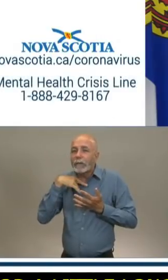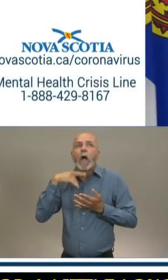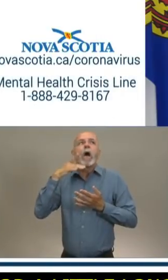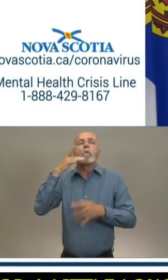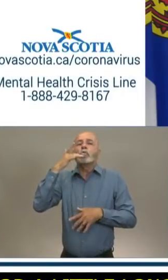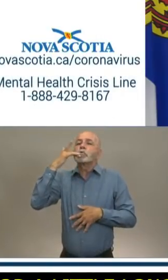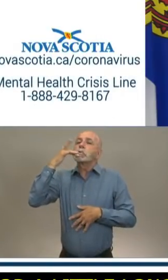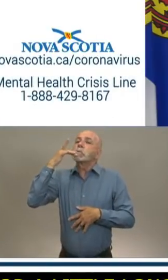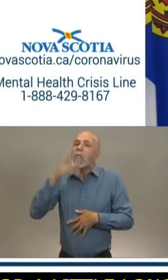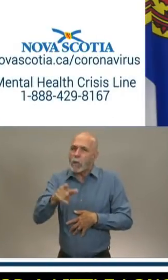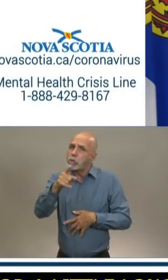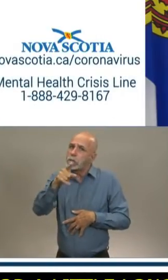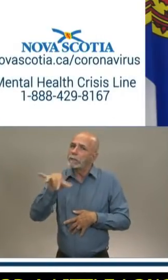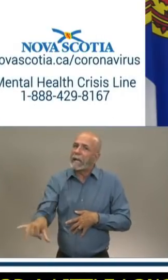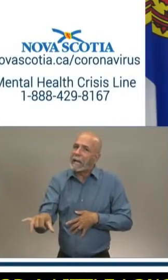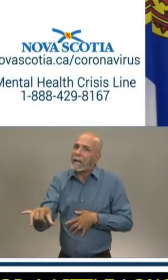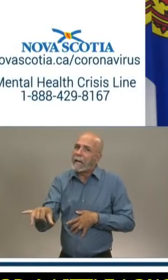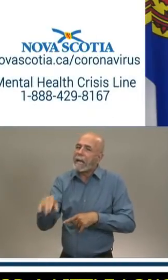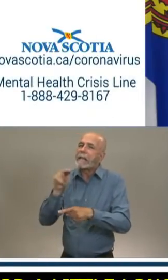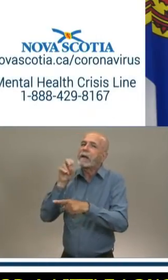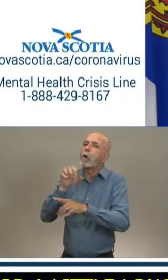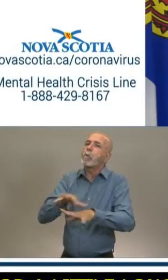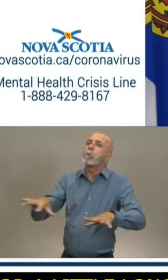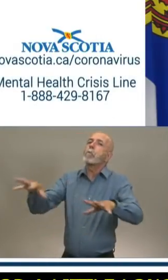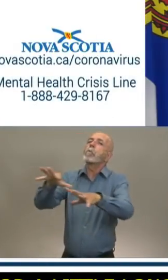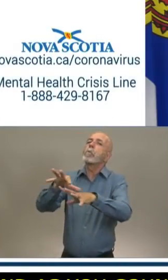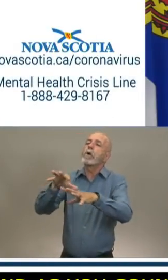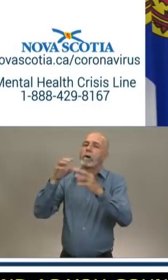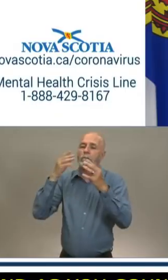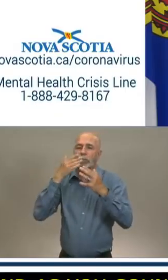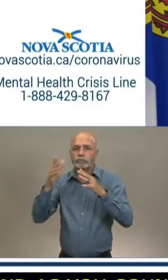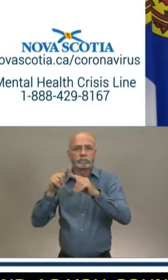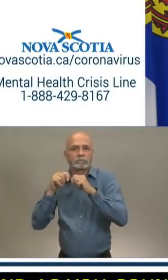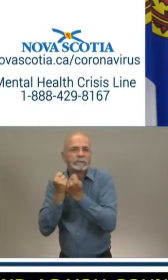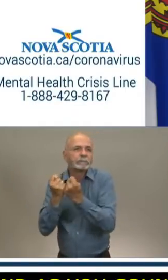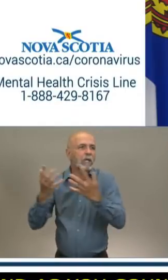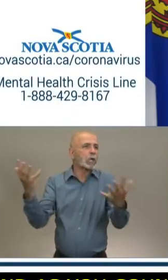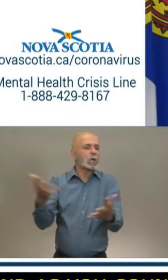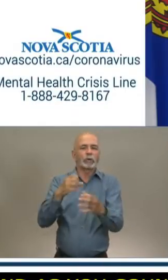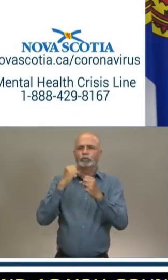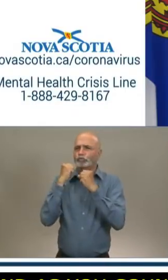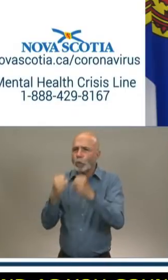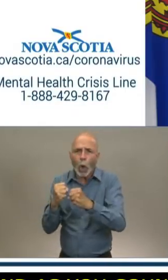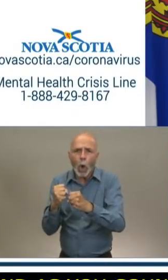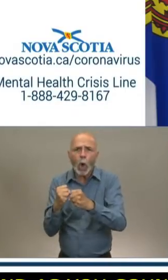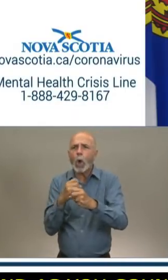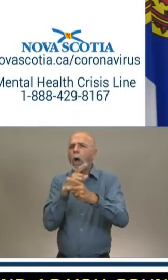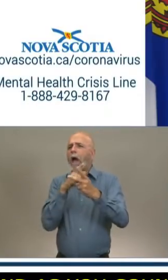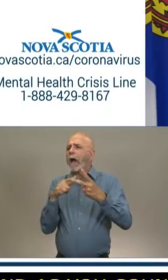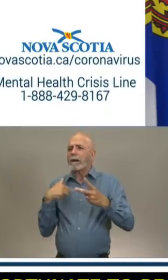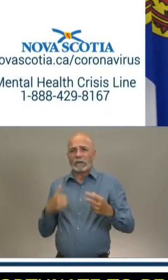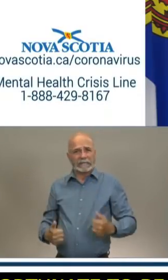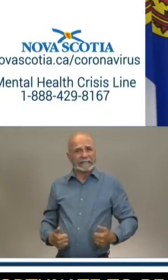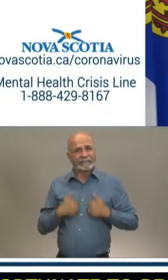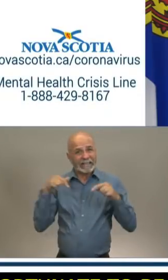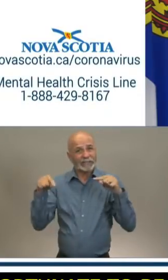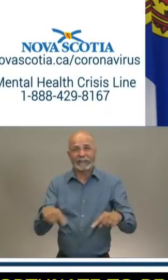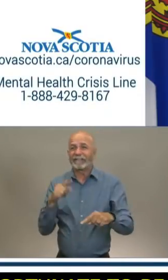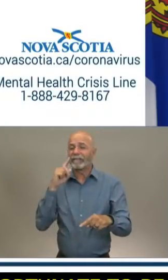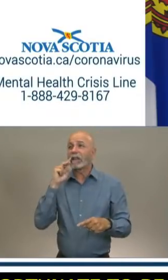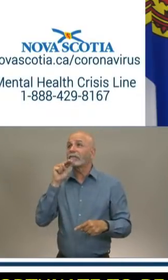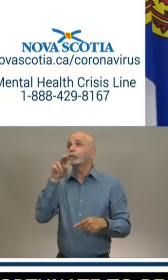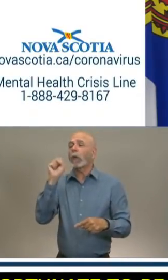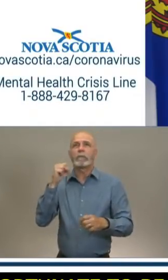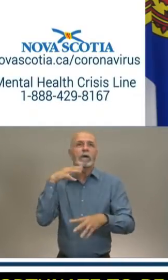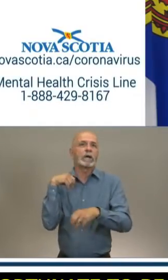are today because of such a strong public health team. We live in the greatest province in the country. Our oceans are